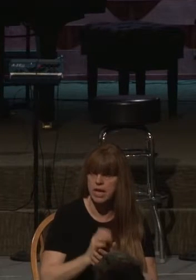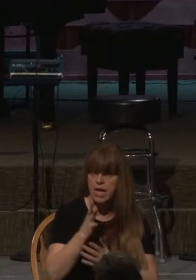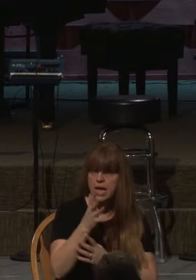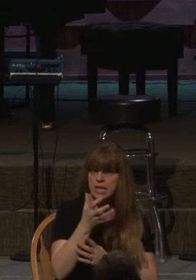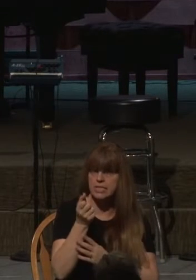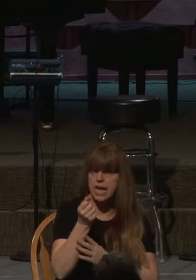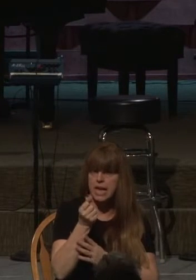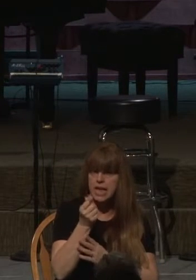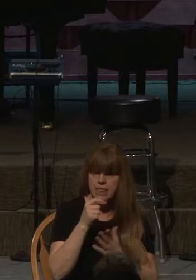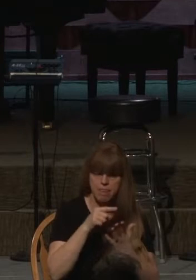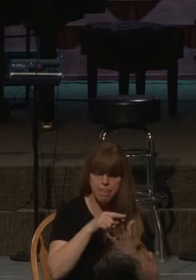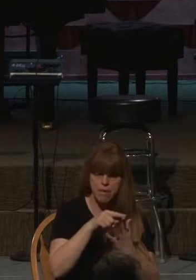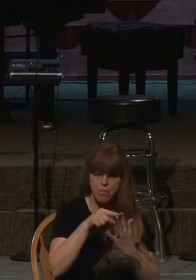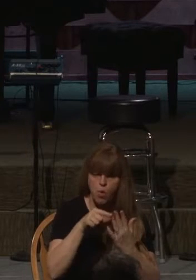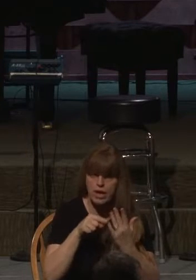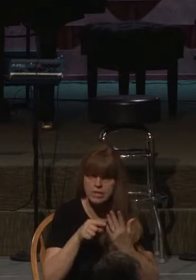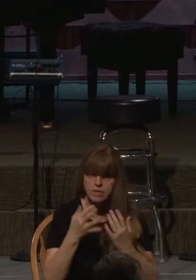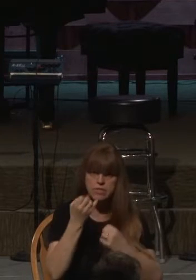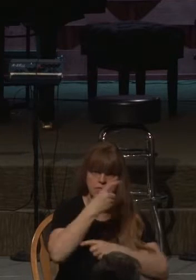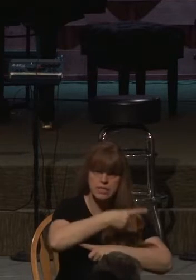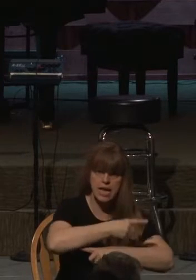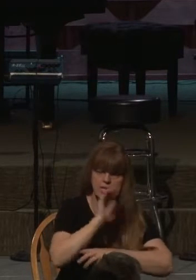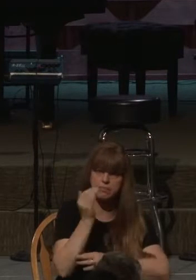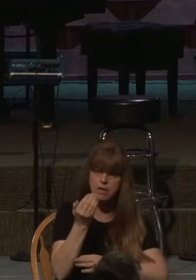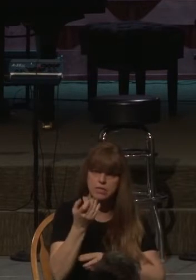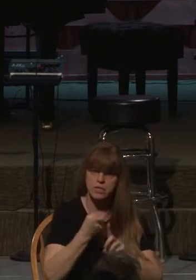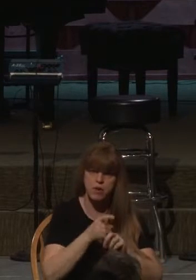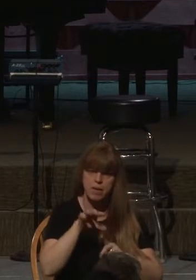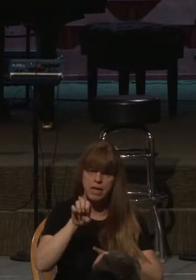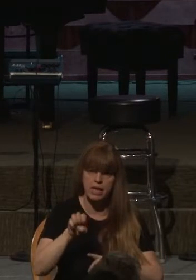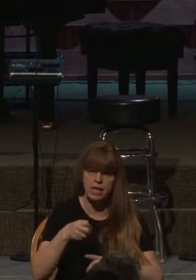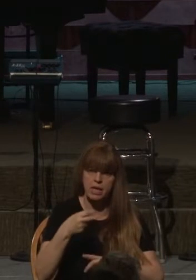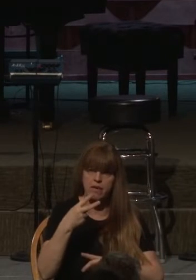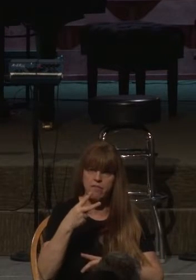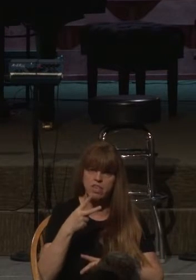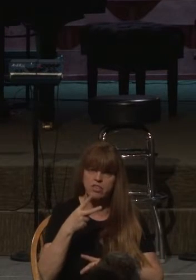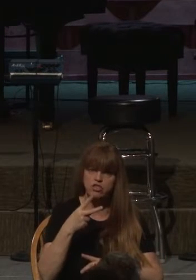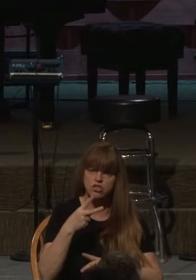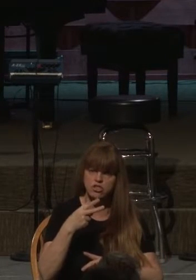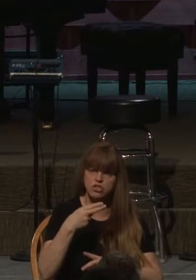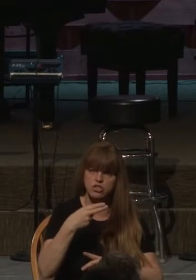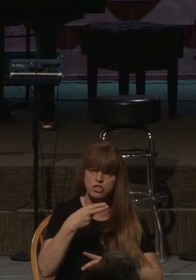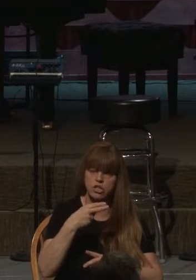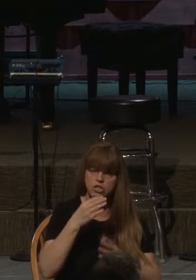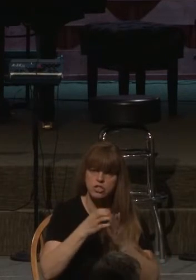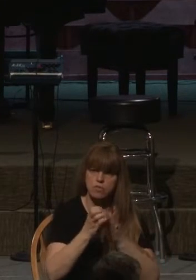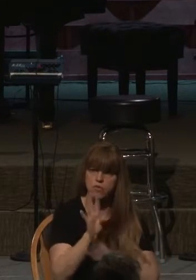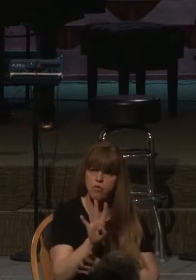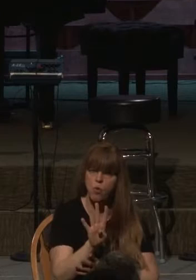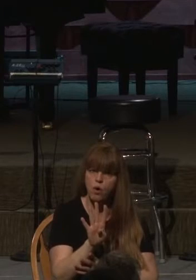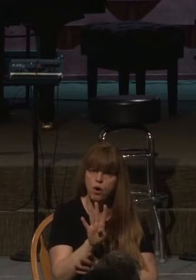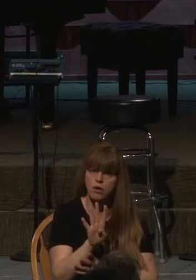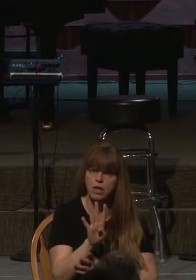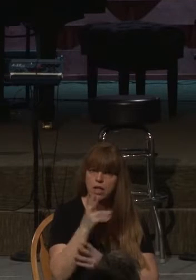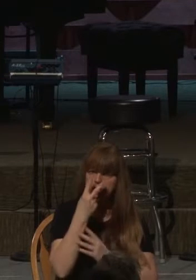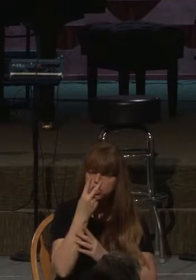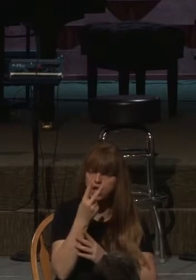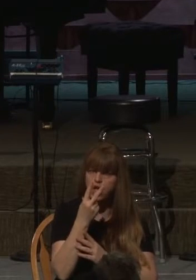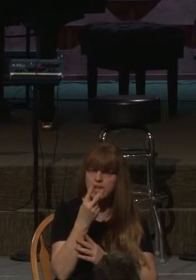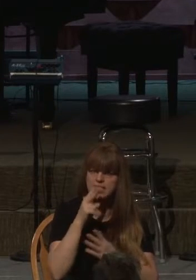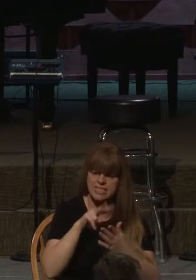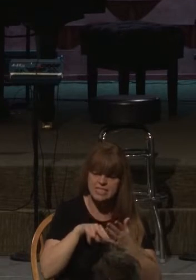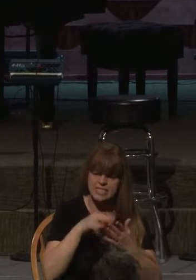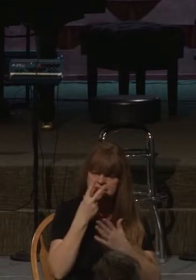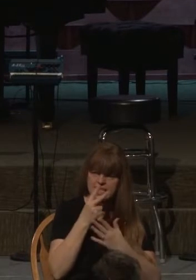Taking the points of today's message from Ephesians chapter 4, let's take a look at the passage. See what it has